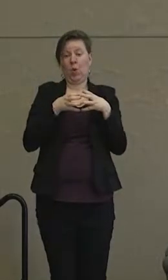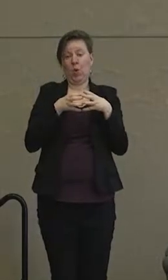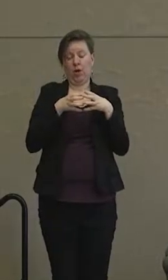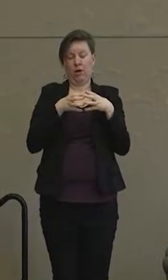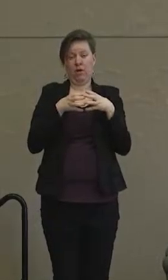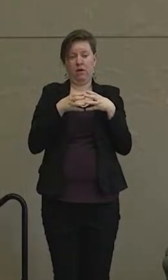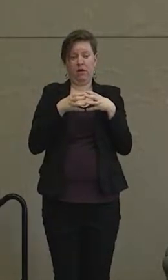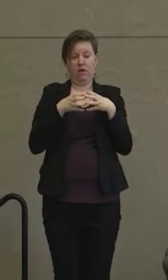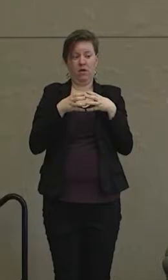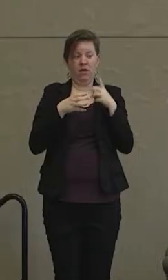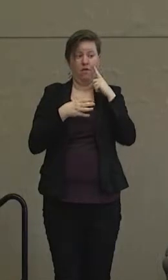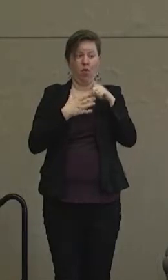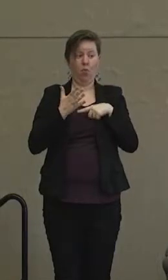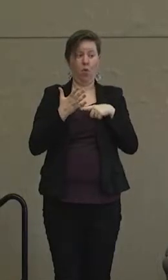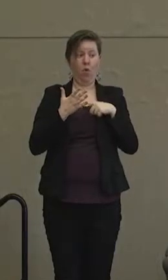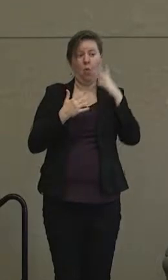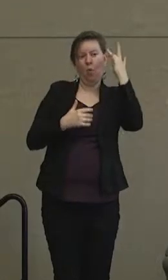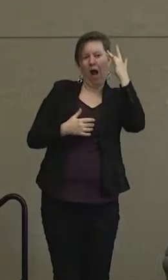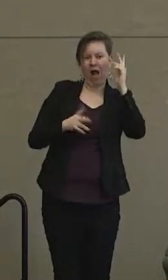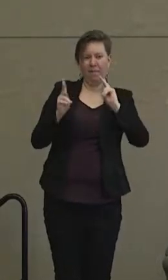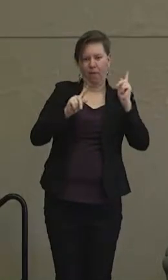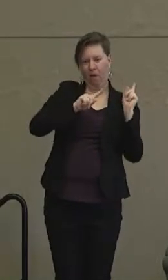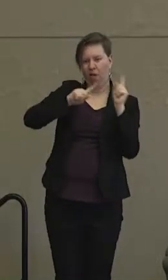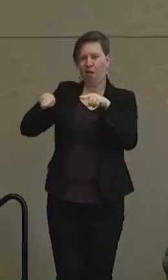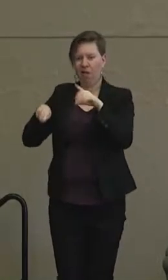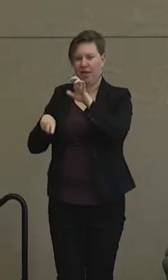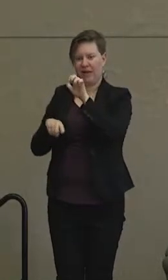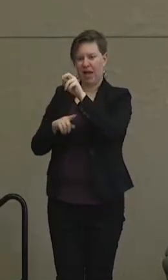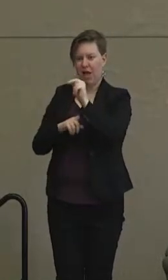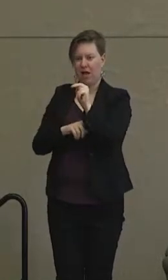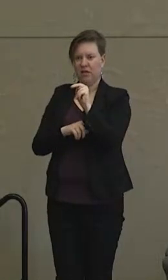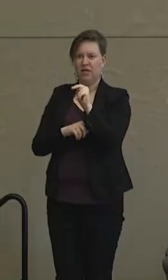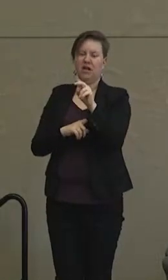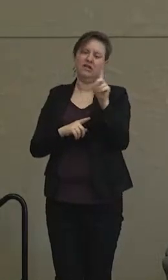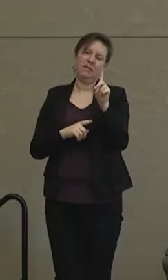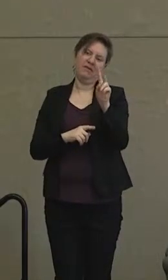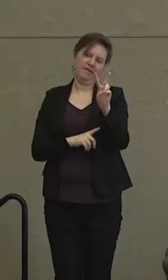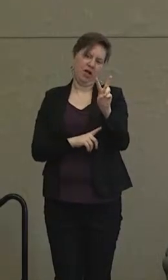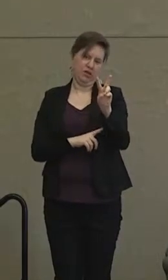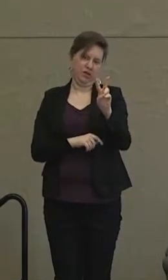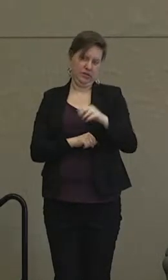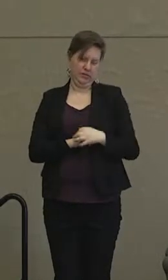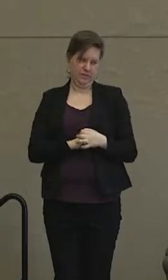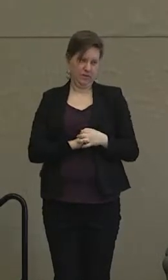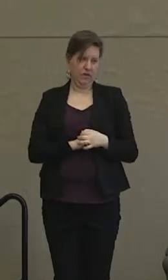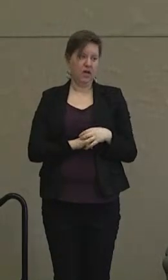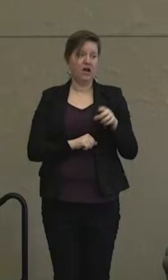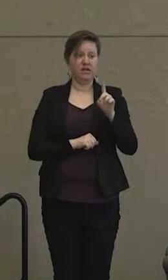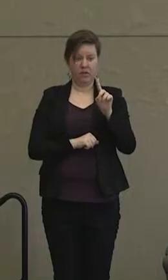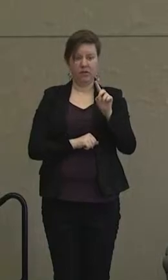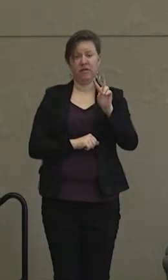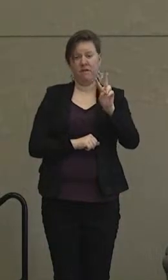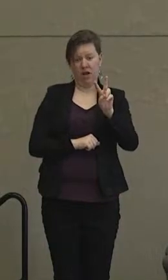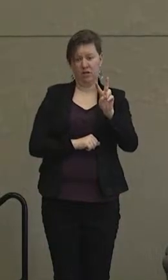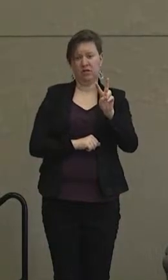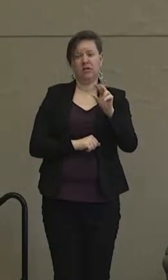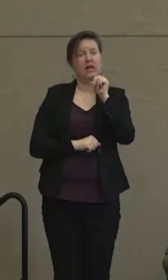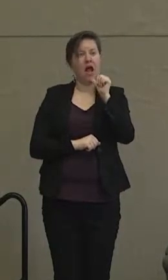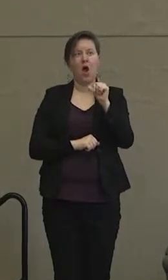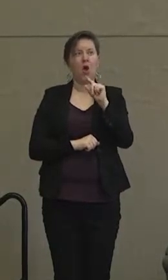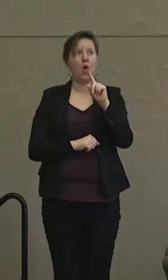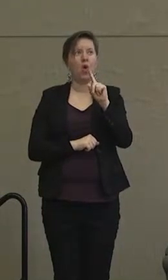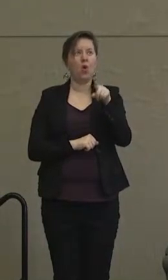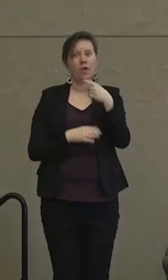of, in terms of what brings people to CAN, domestic violence. And domestic violence,